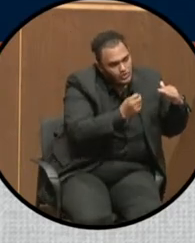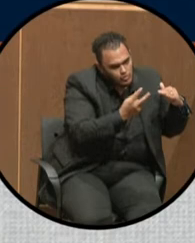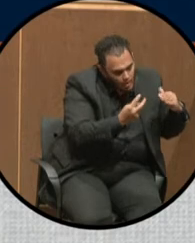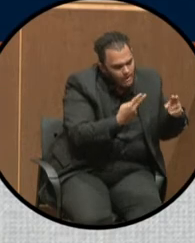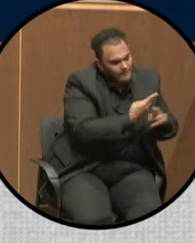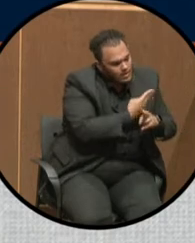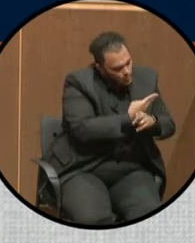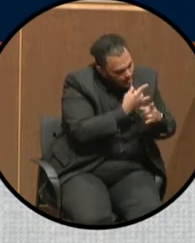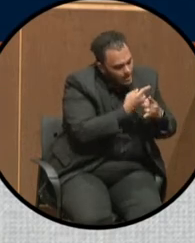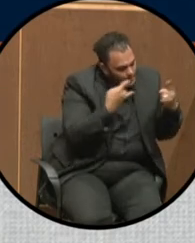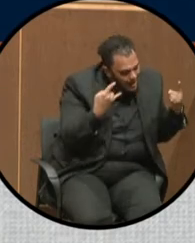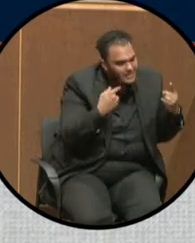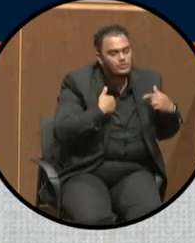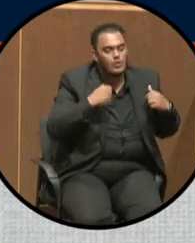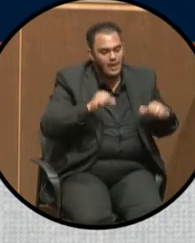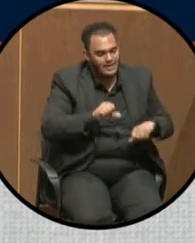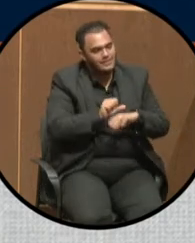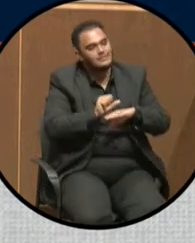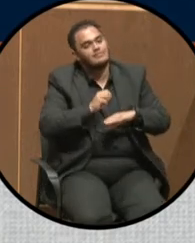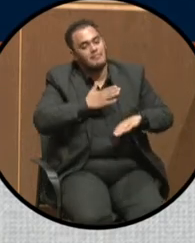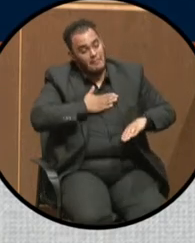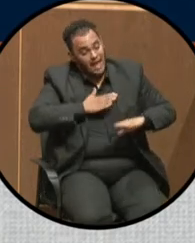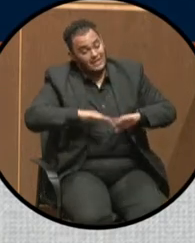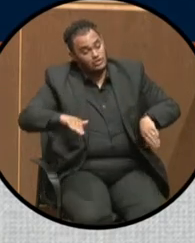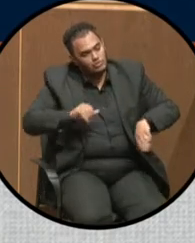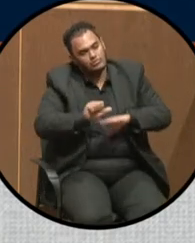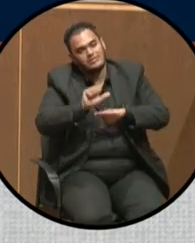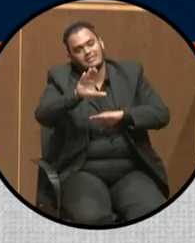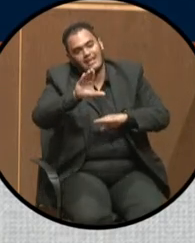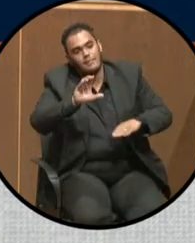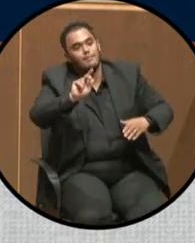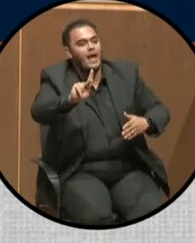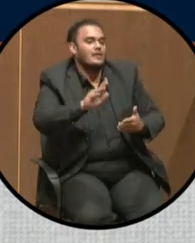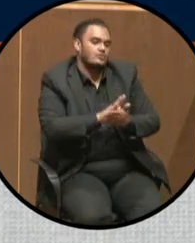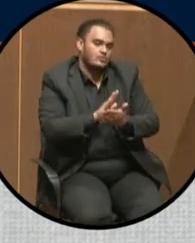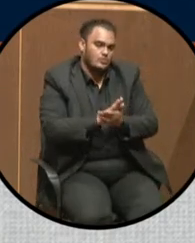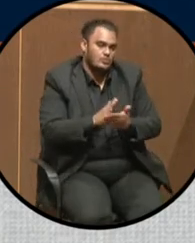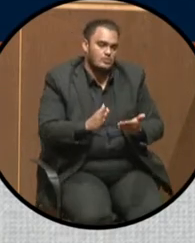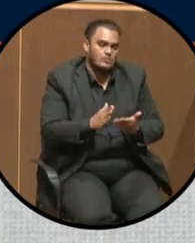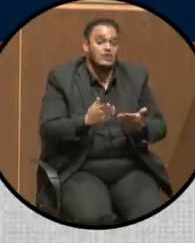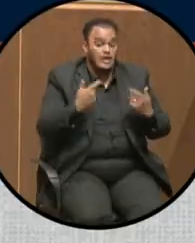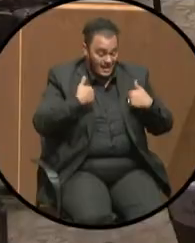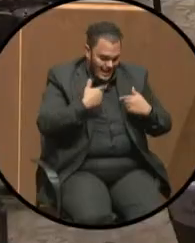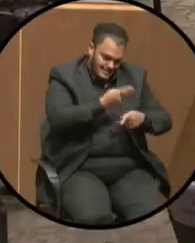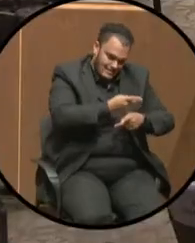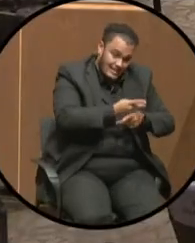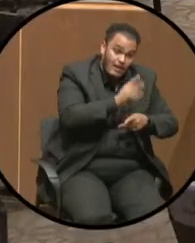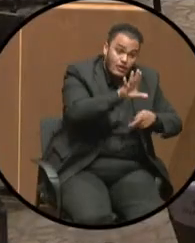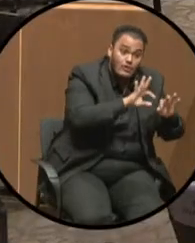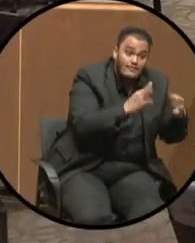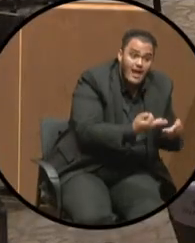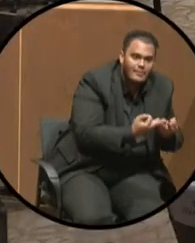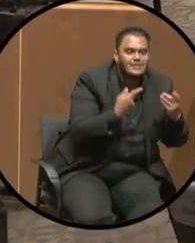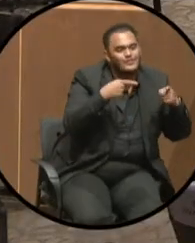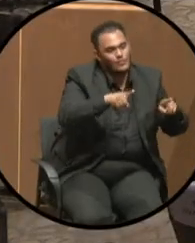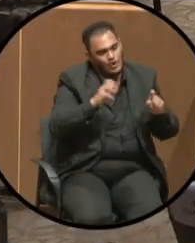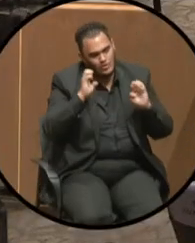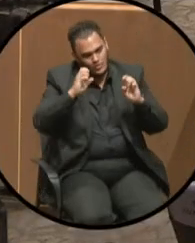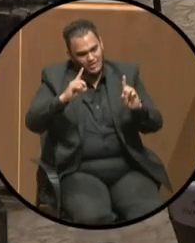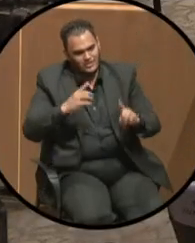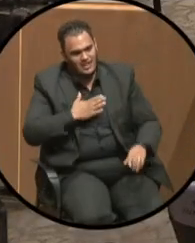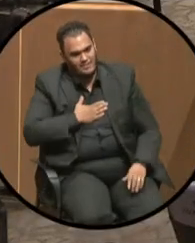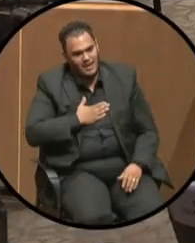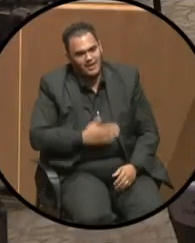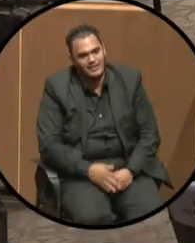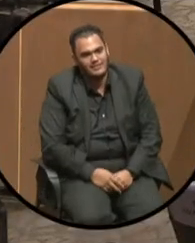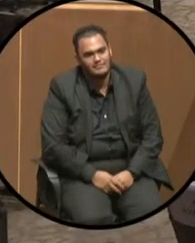for my community's family while you educate mine. Thank you. Thank you. All